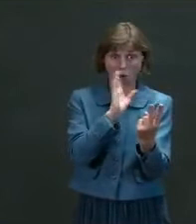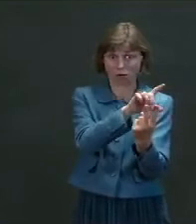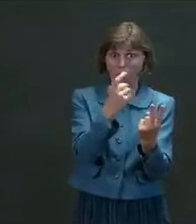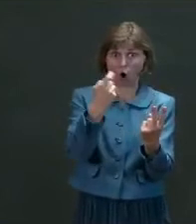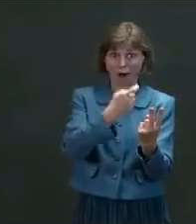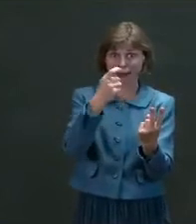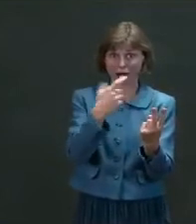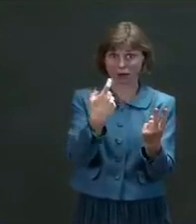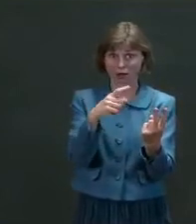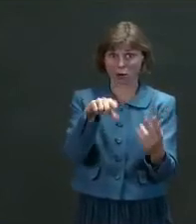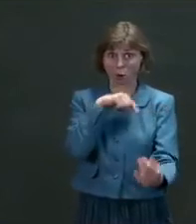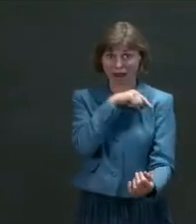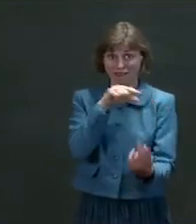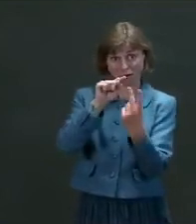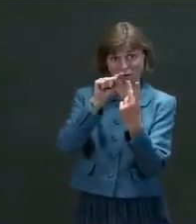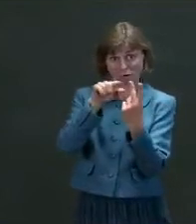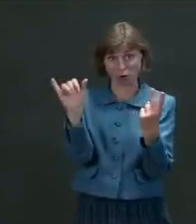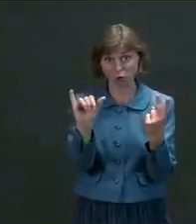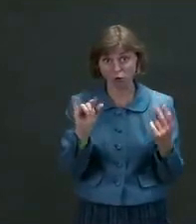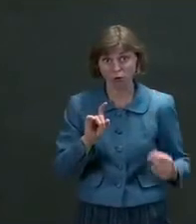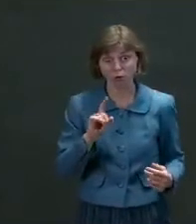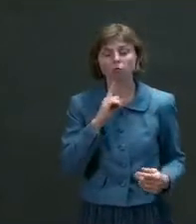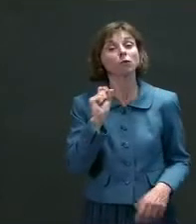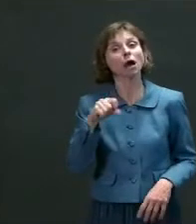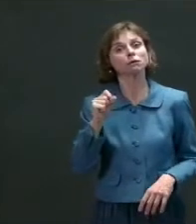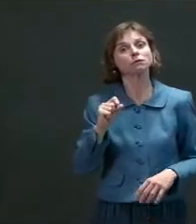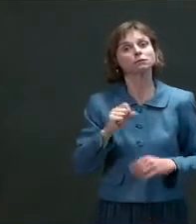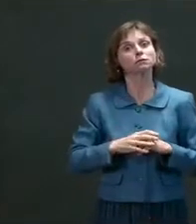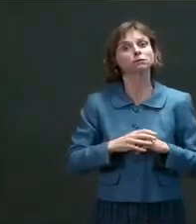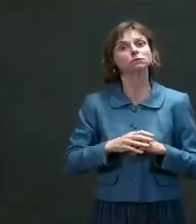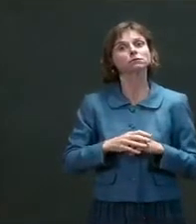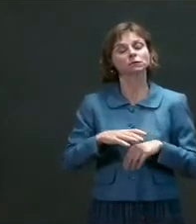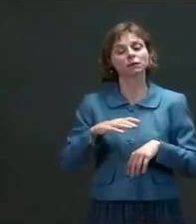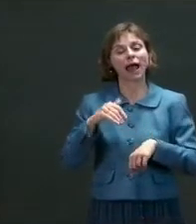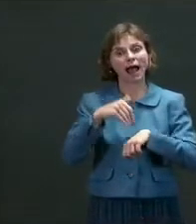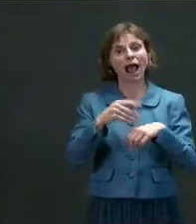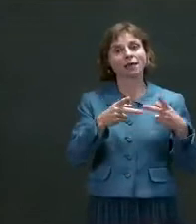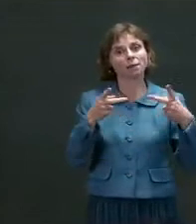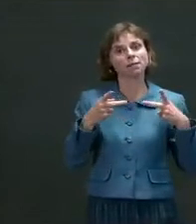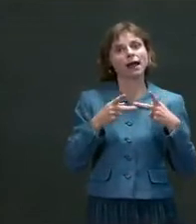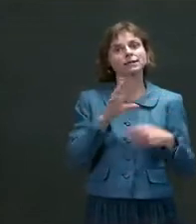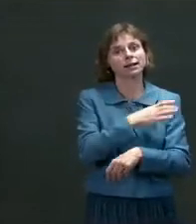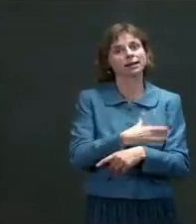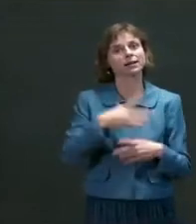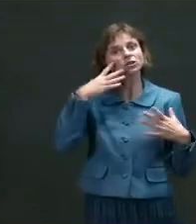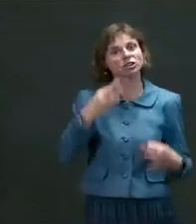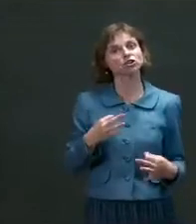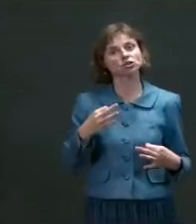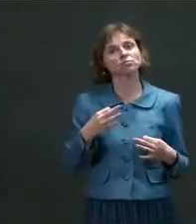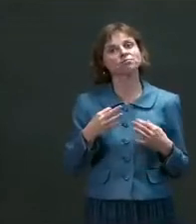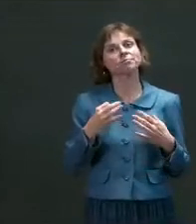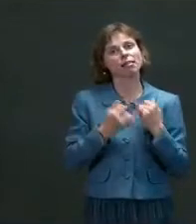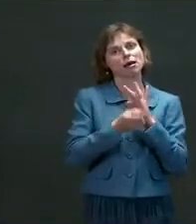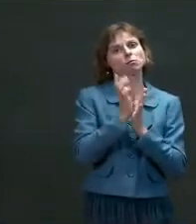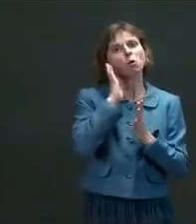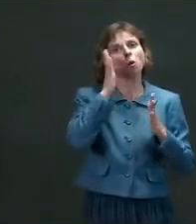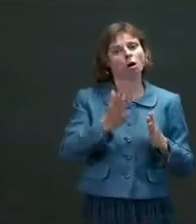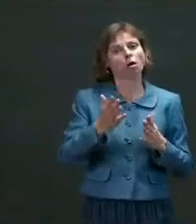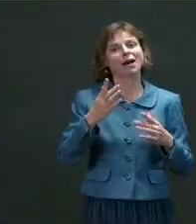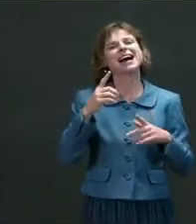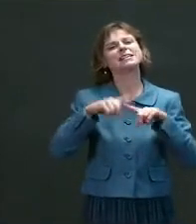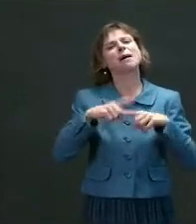correct? Yes, it's a clinical decision made on site at the time. It depends on our vaccine supply and the capacity that we have